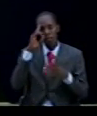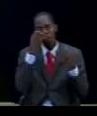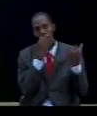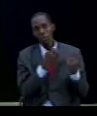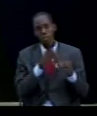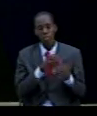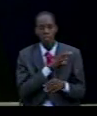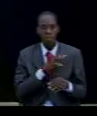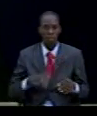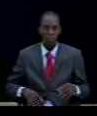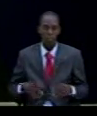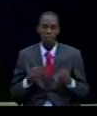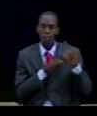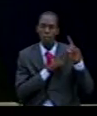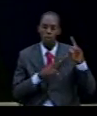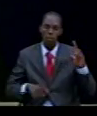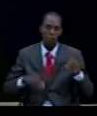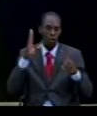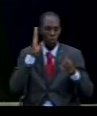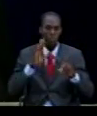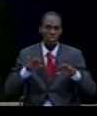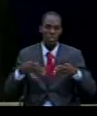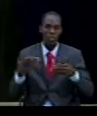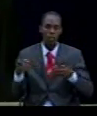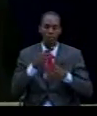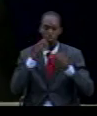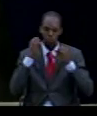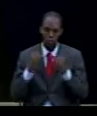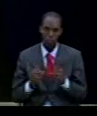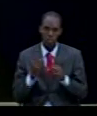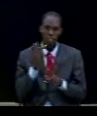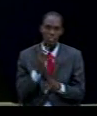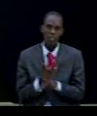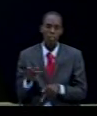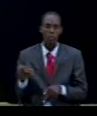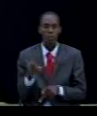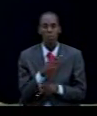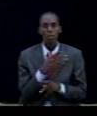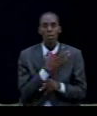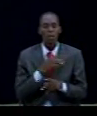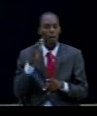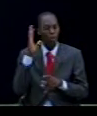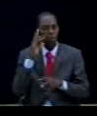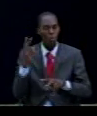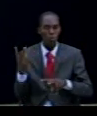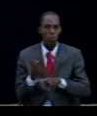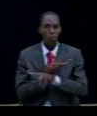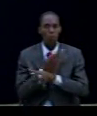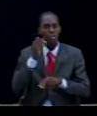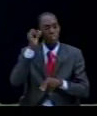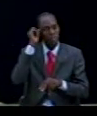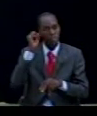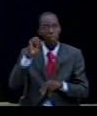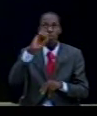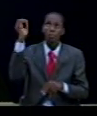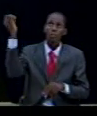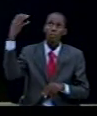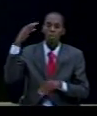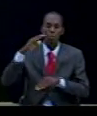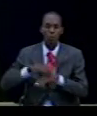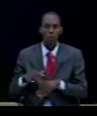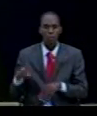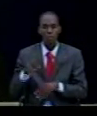them. The Lord will help them. The Lord will multiply his grace upon their lives